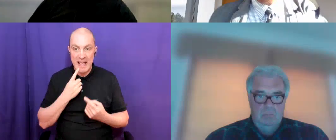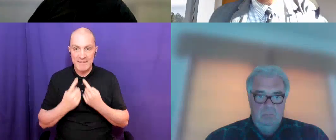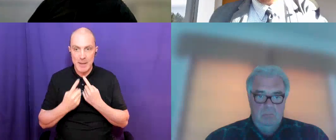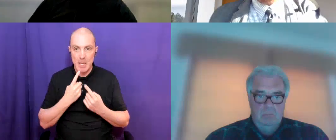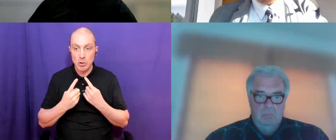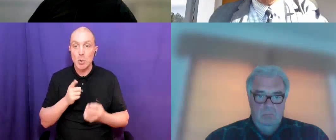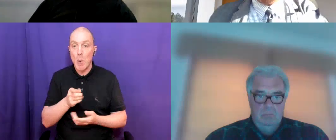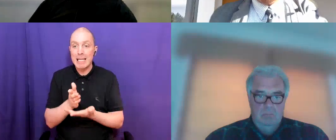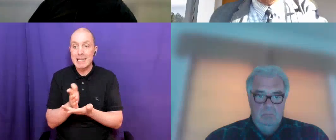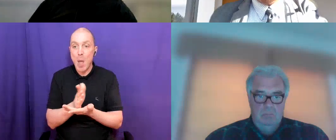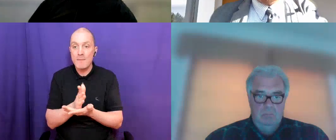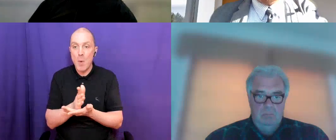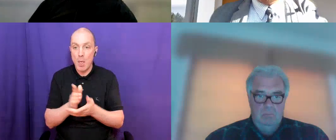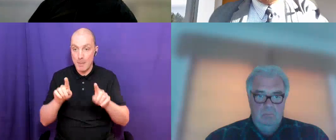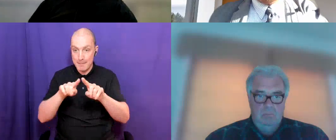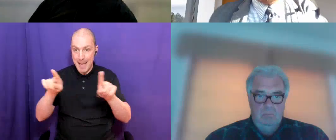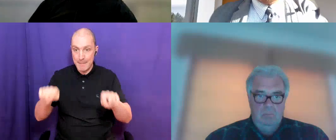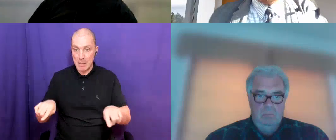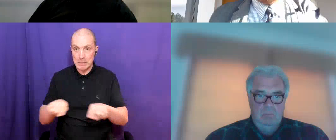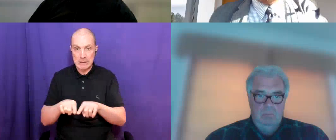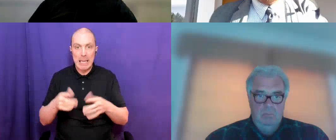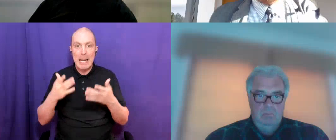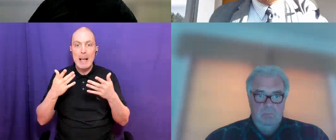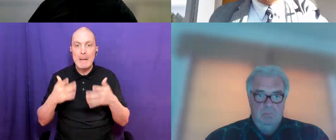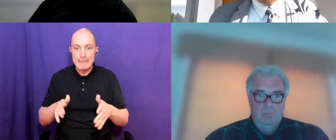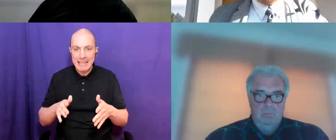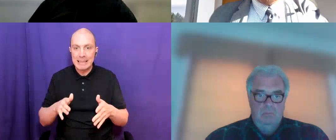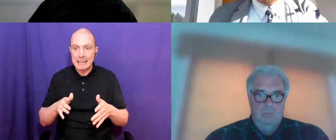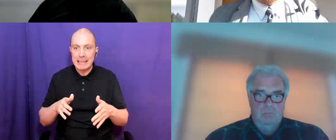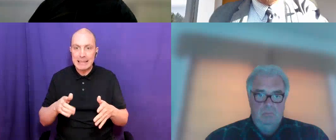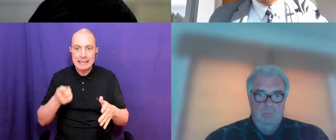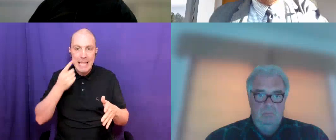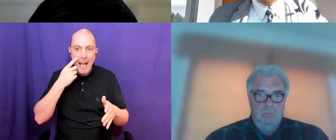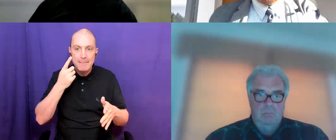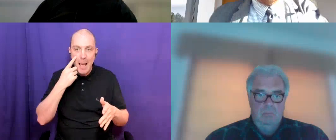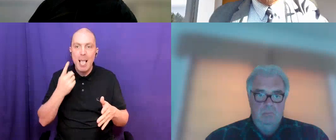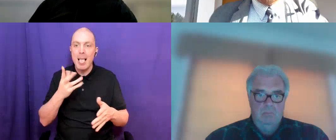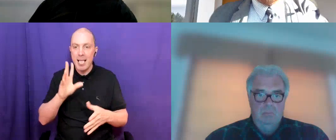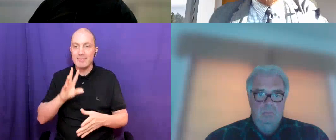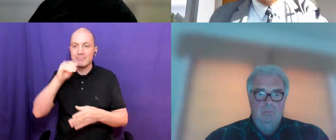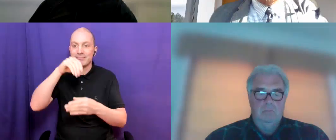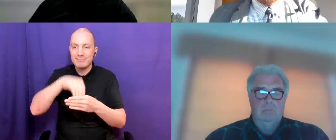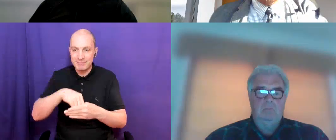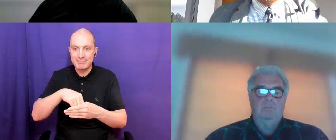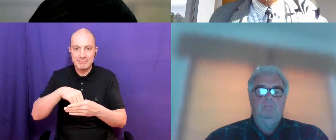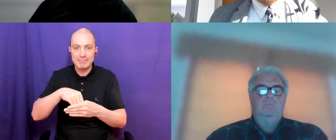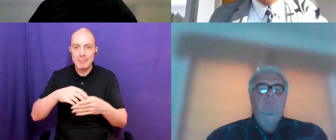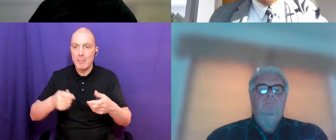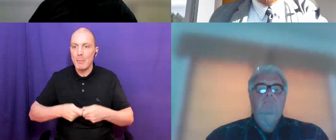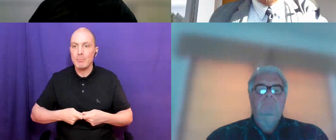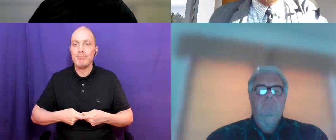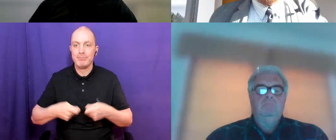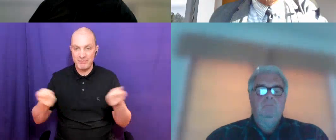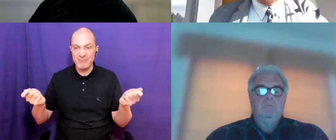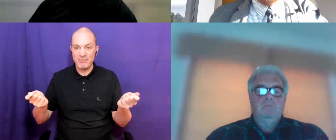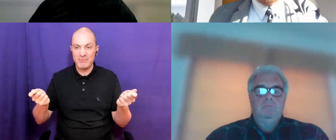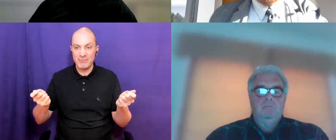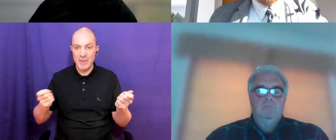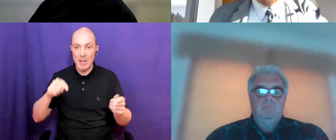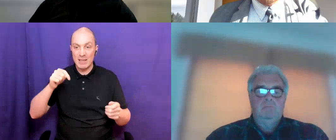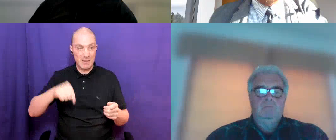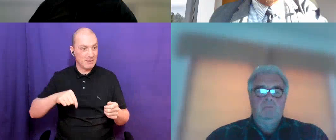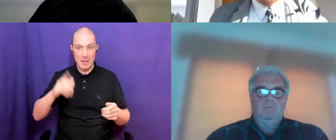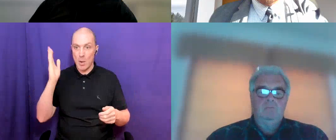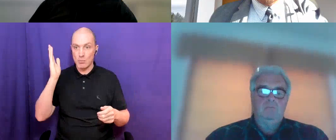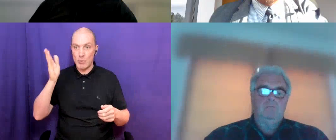ballot papers, I have detailed some sample doubtful ballot papers in the accompanying papers, which will be circulated to you after this